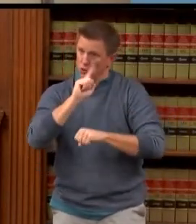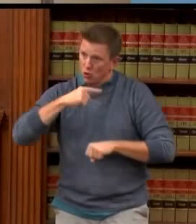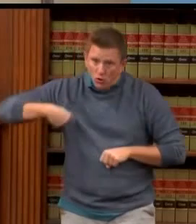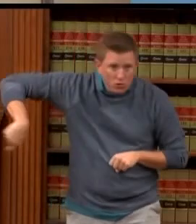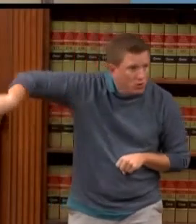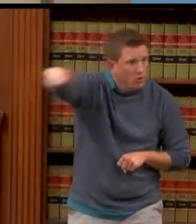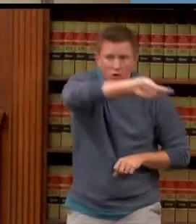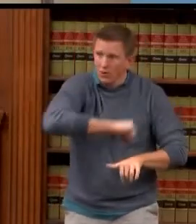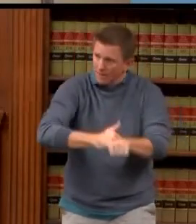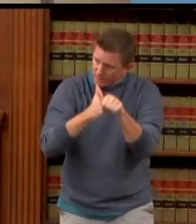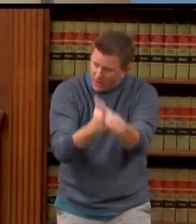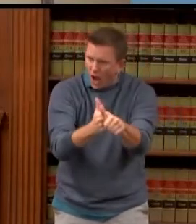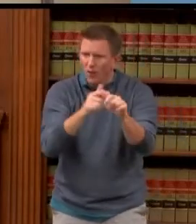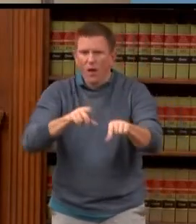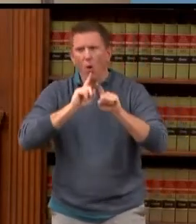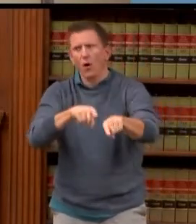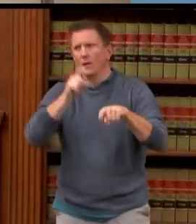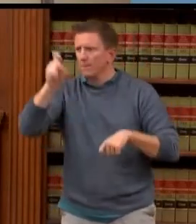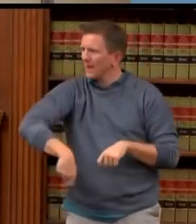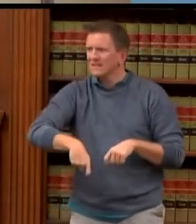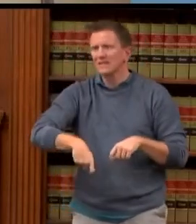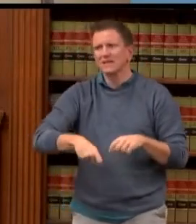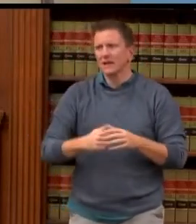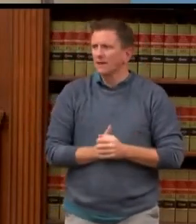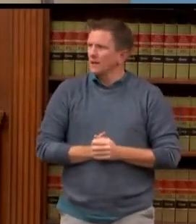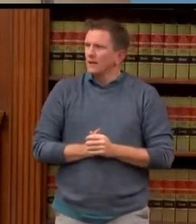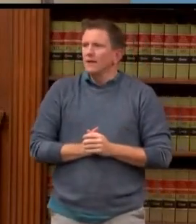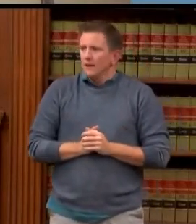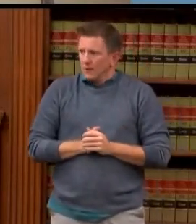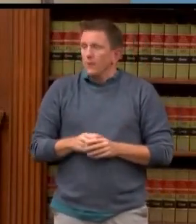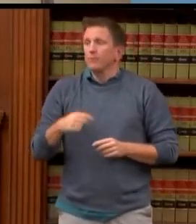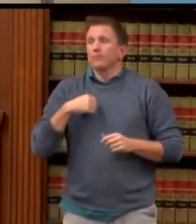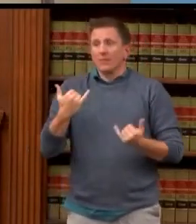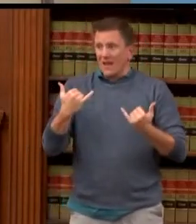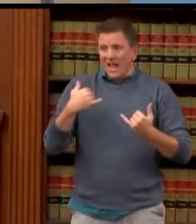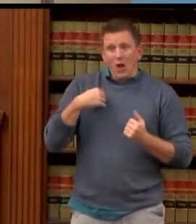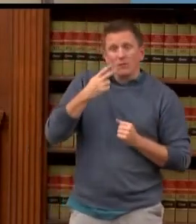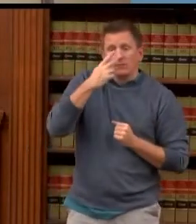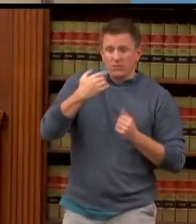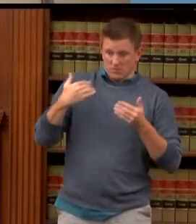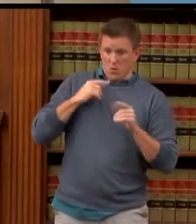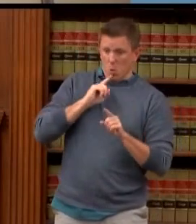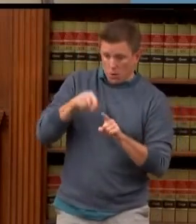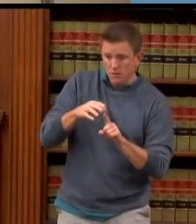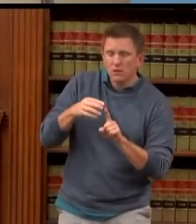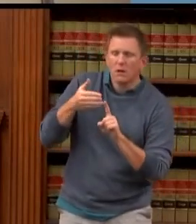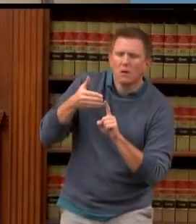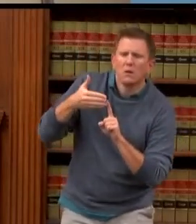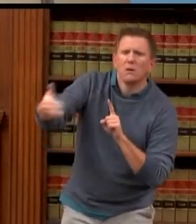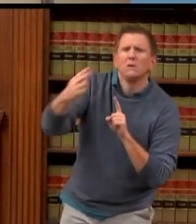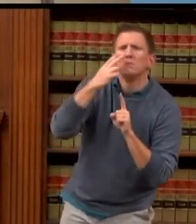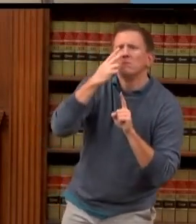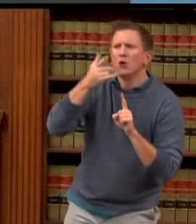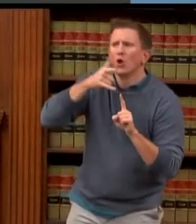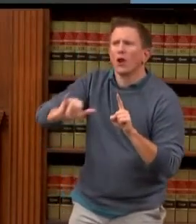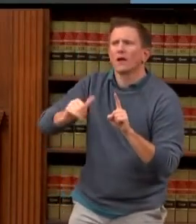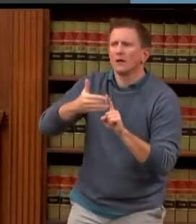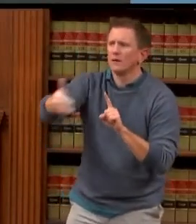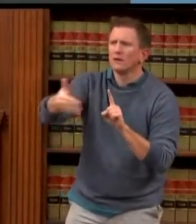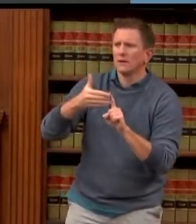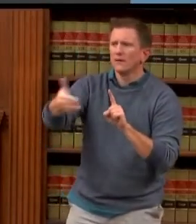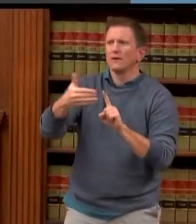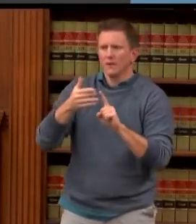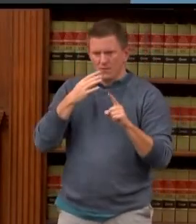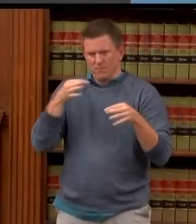see what effect it has. Certainly adhering to it is a big piece of that. Conrad, thanks. Next